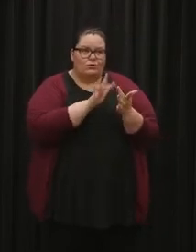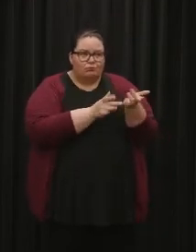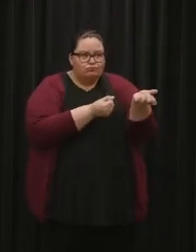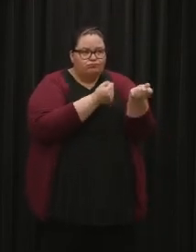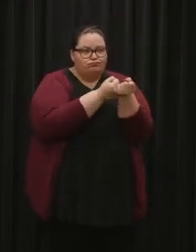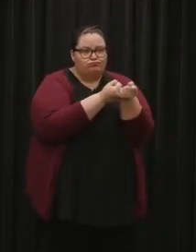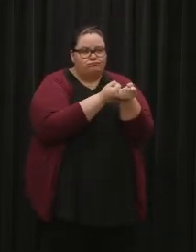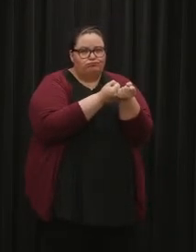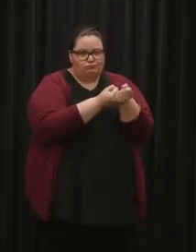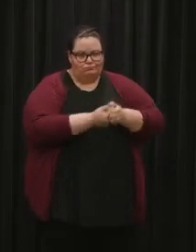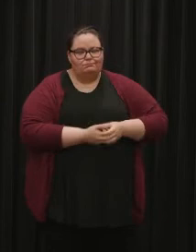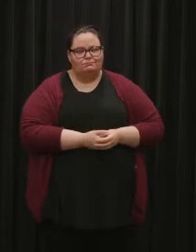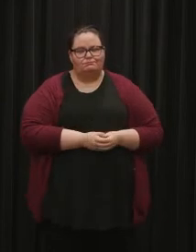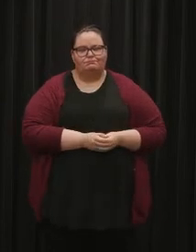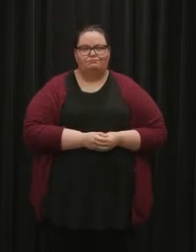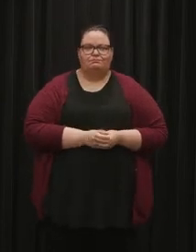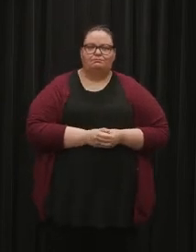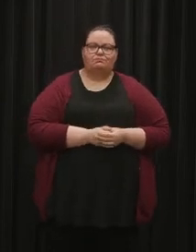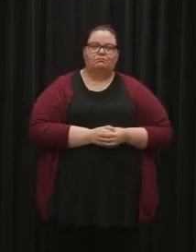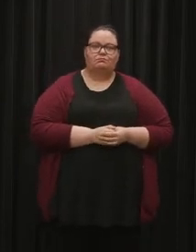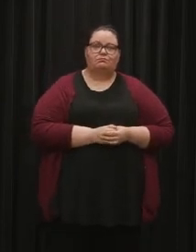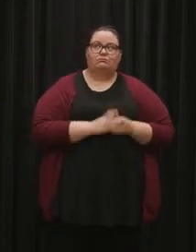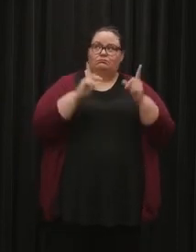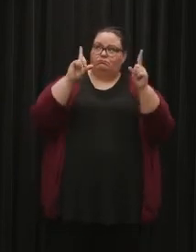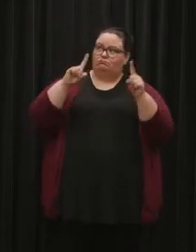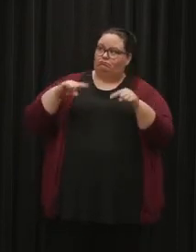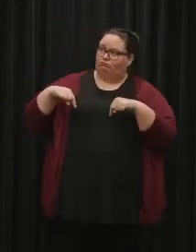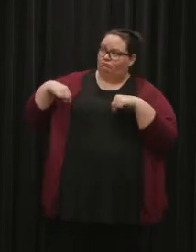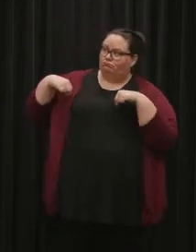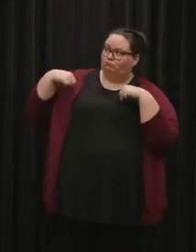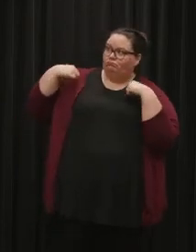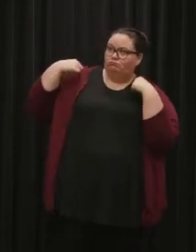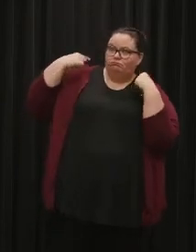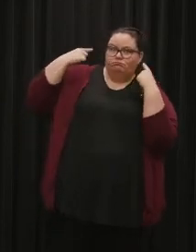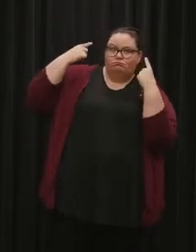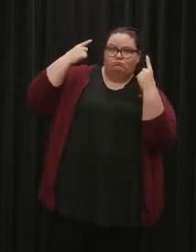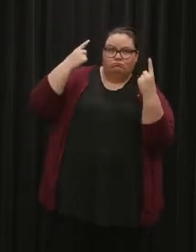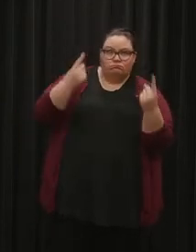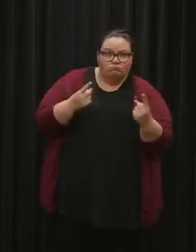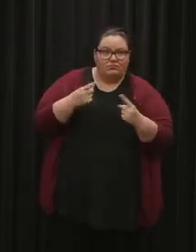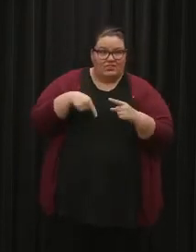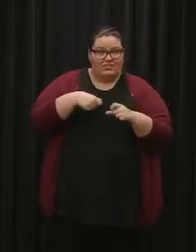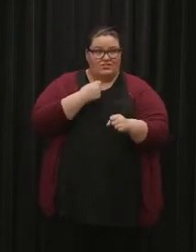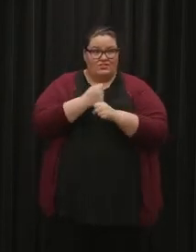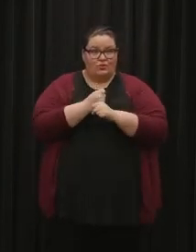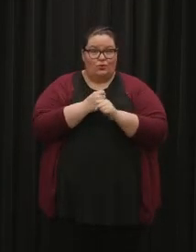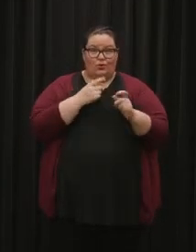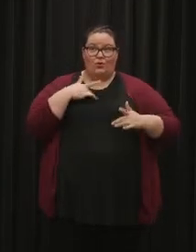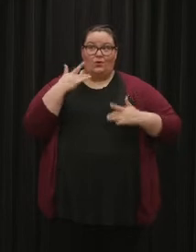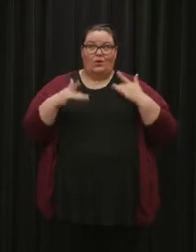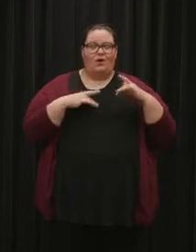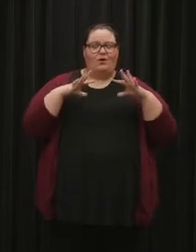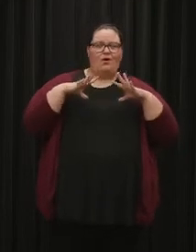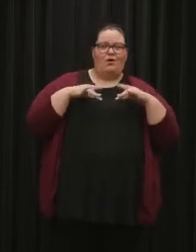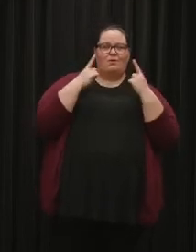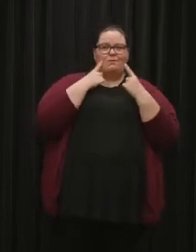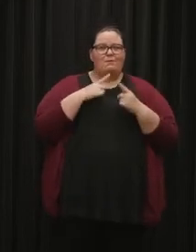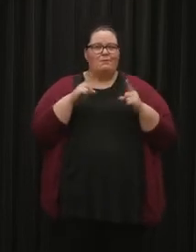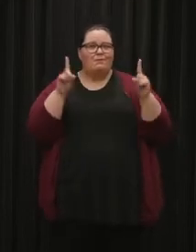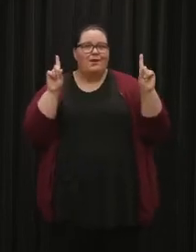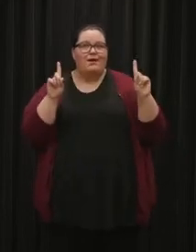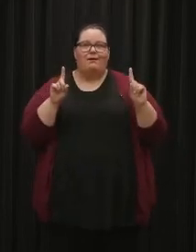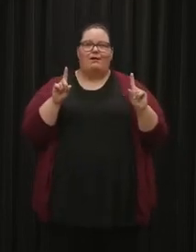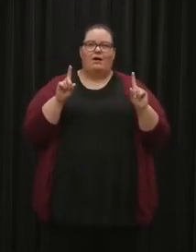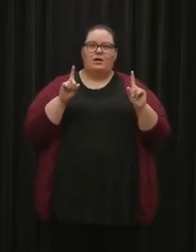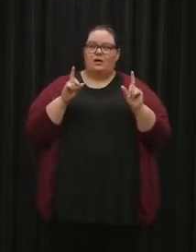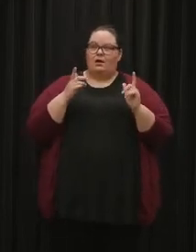offer them your support. After the year we have all had, I'm sure that everyone is looking forward to the holidays, and many of you may be